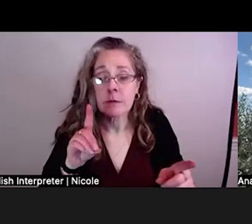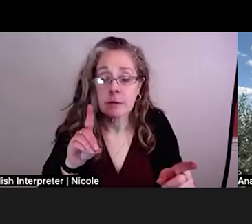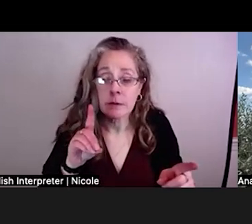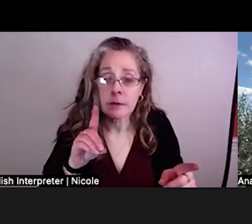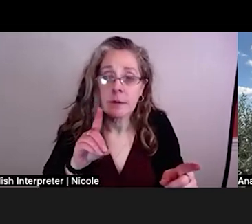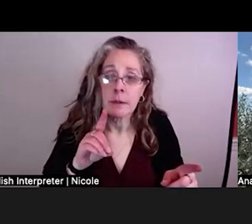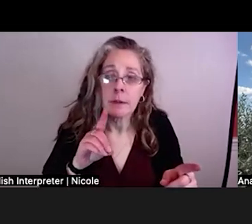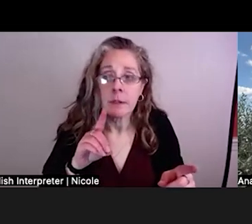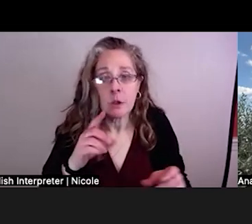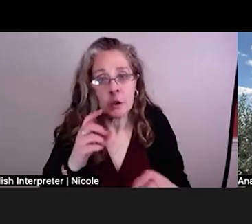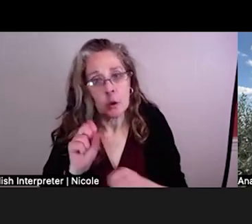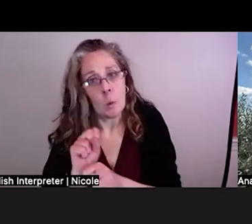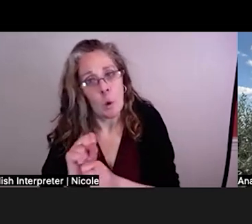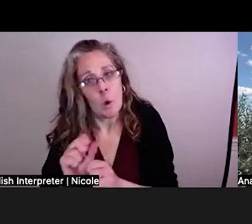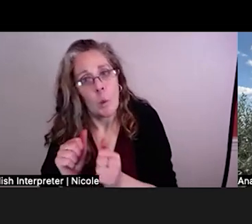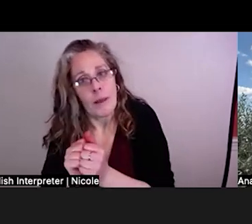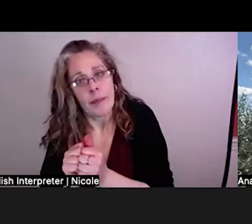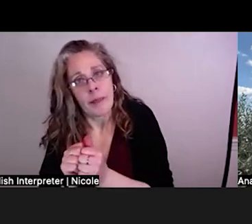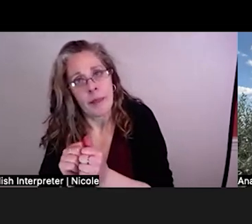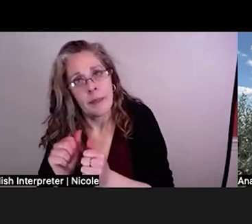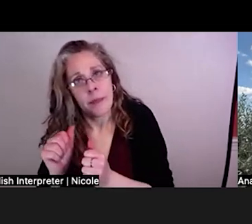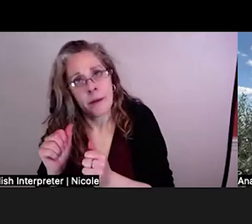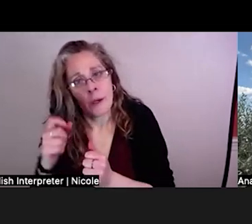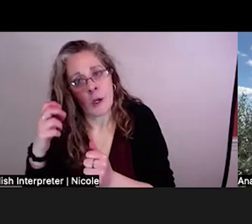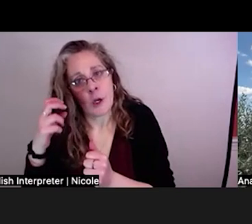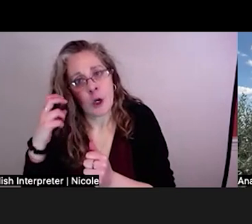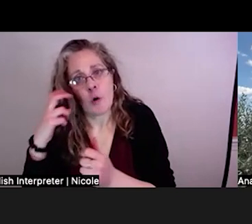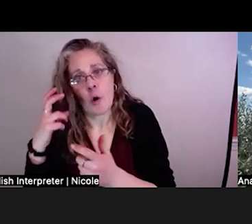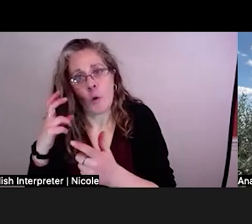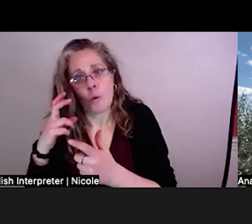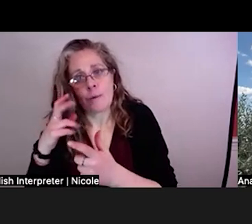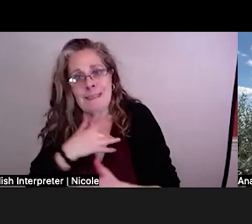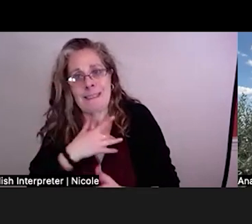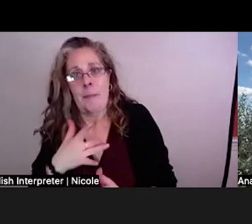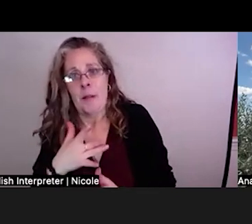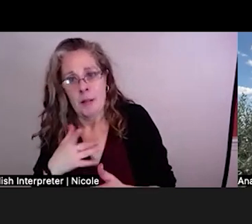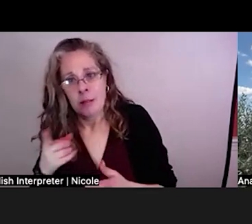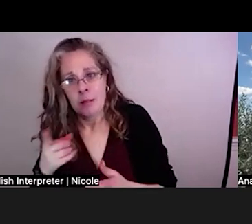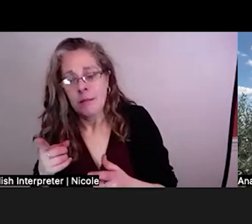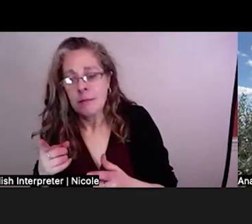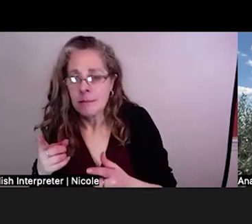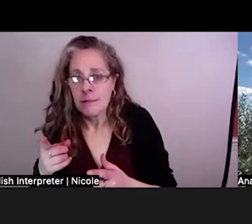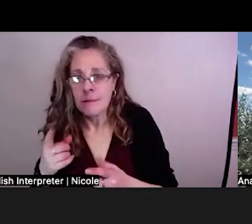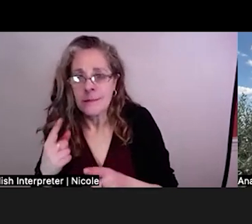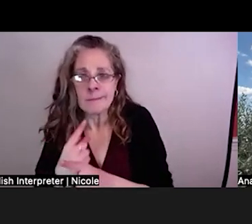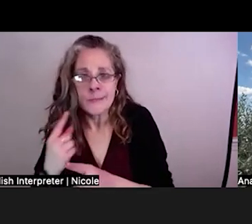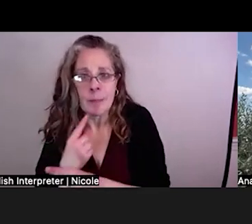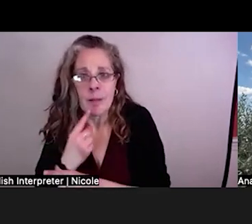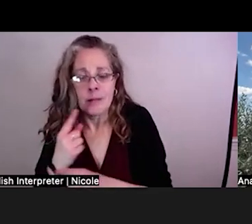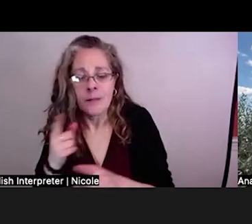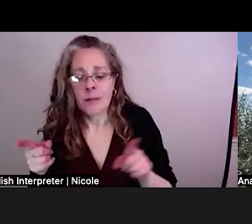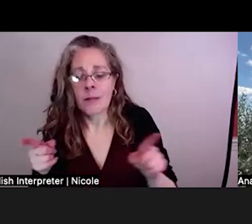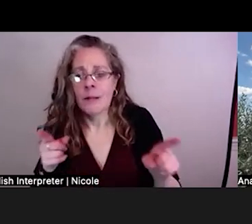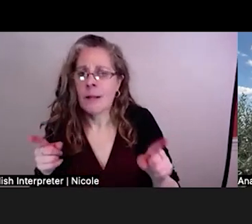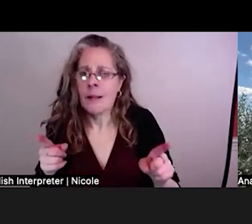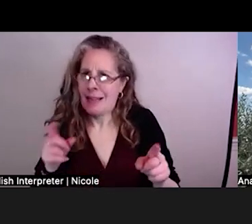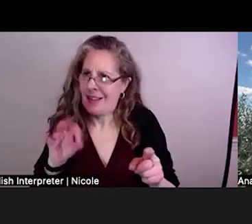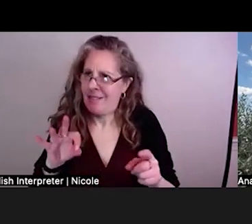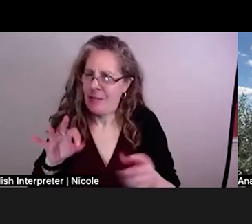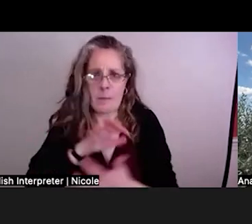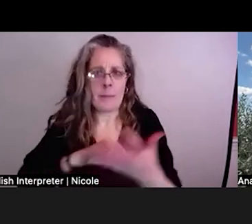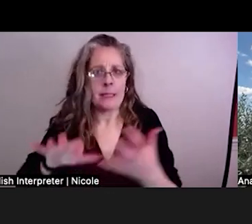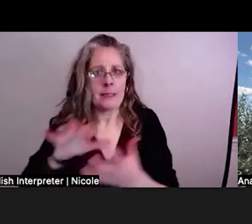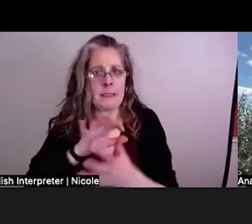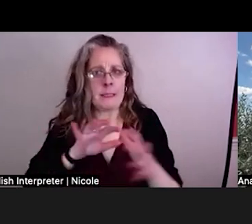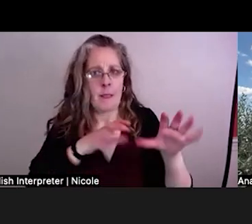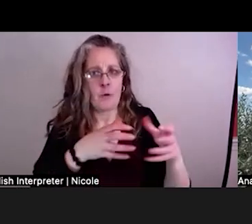neurotypical students, that the benefits of diversity in that sense. Is there a study that shows that when you do mix the groups,